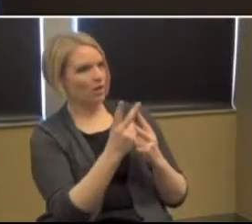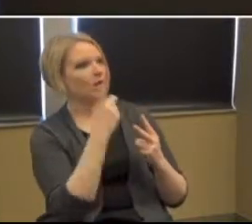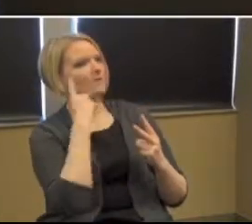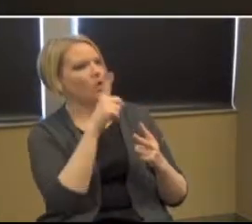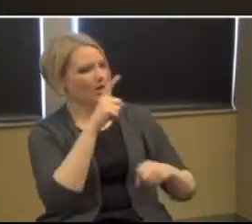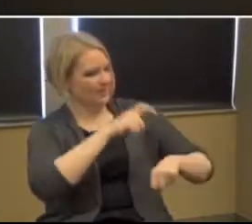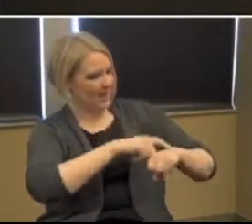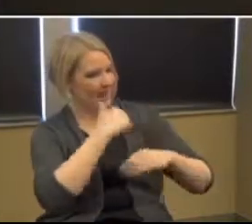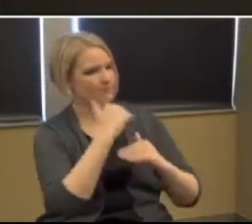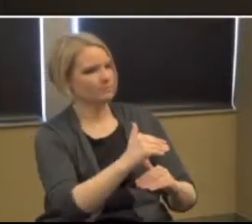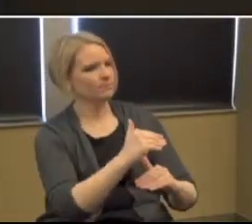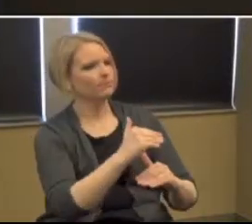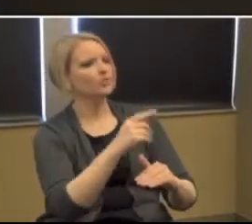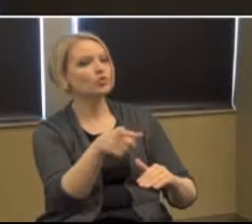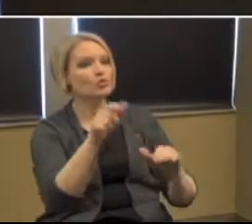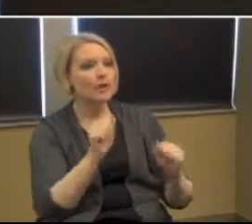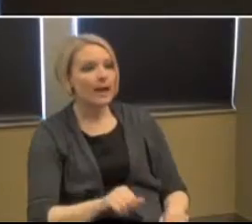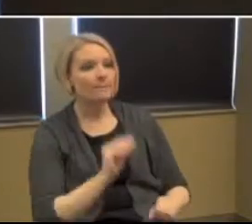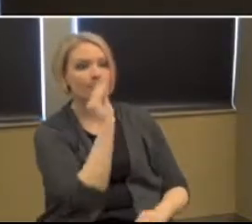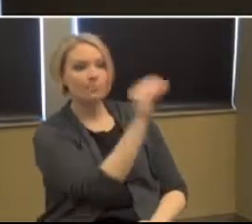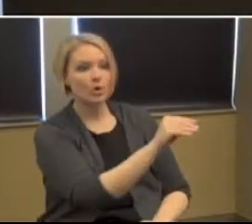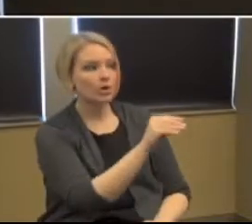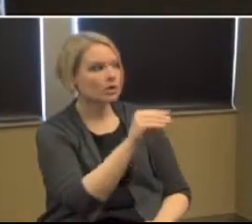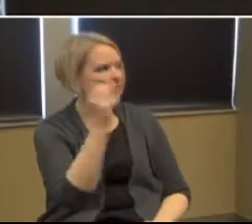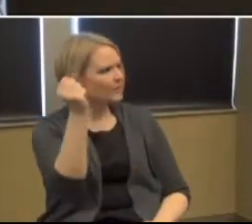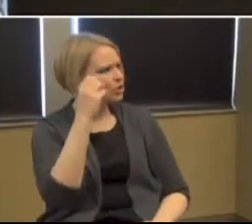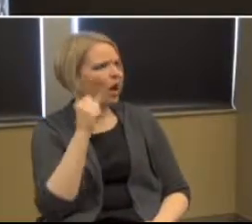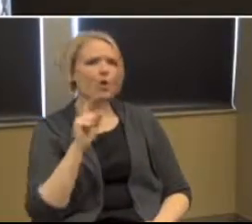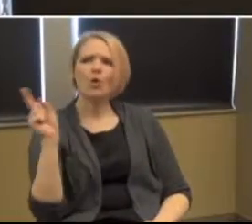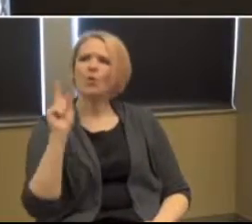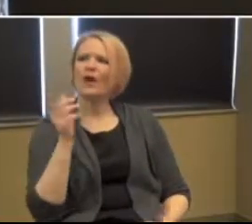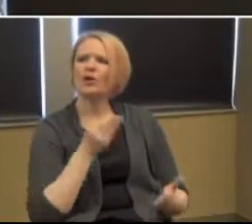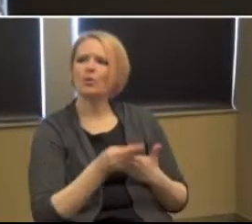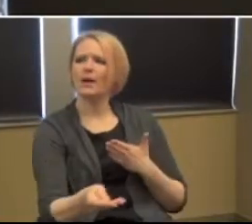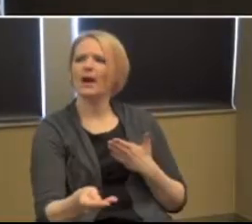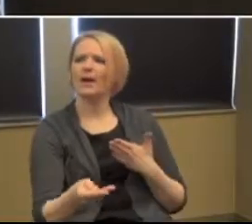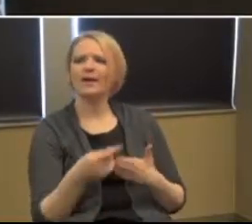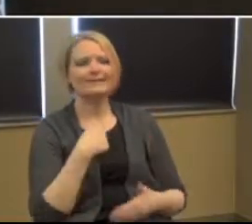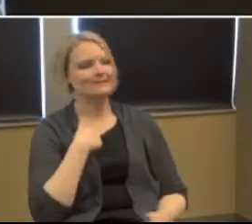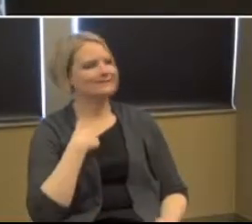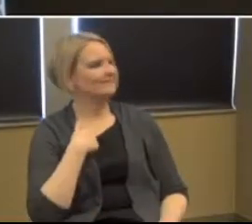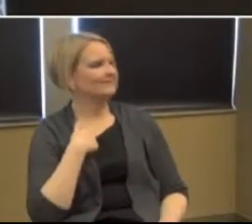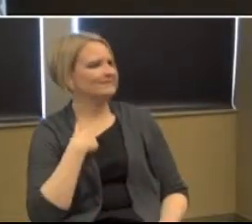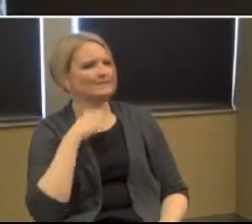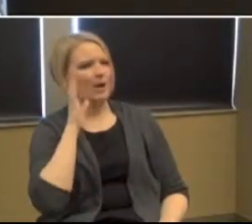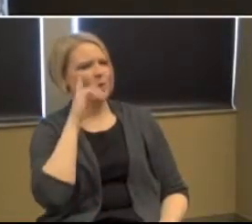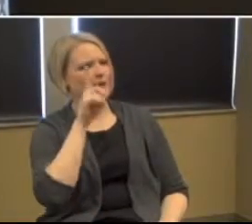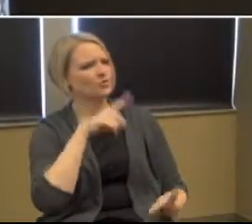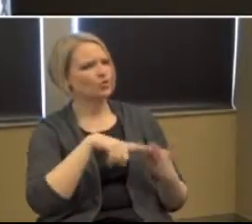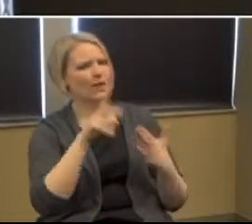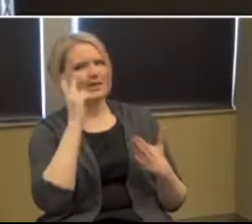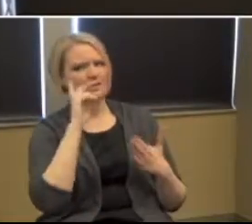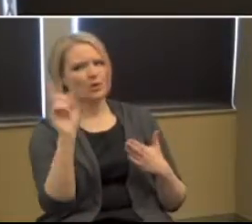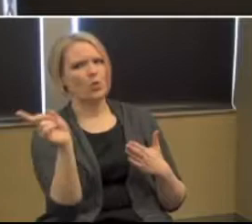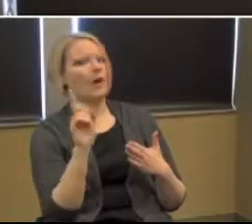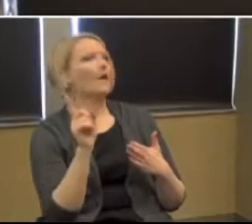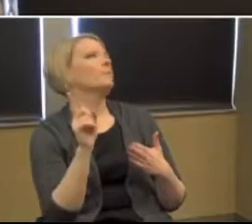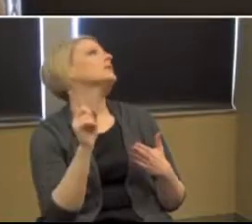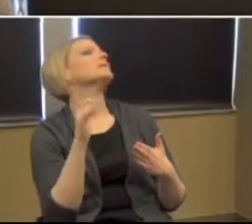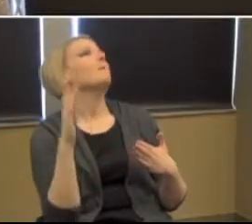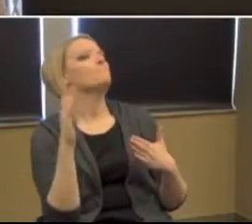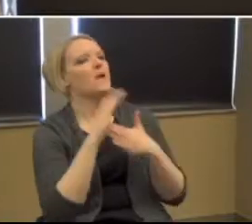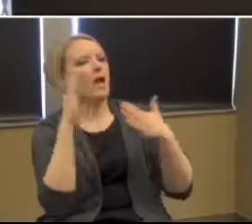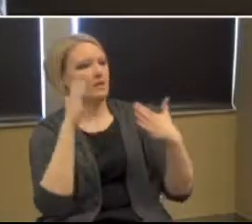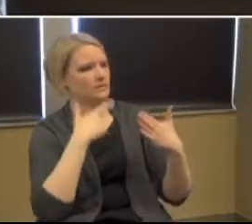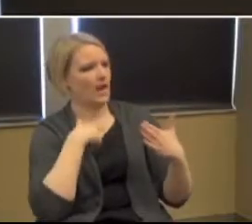it can also hang in a shower. Where do you get that from? Right? I love it. I'm going to have to look at where we found those. That's really cool. It's the best thing. I